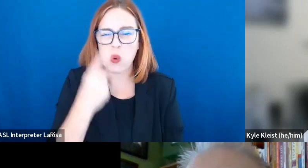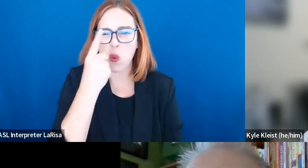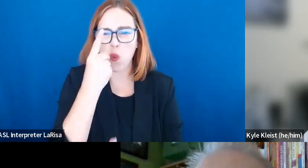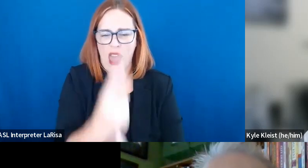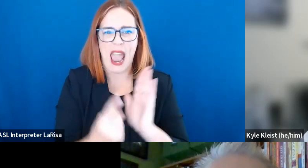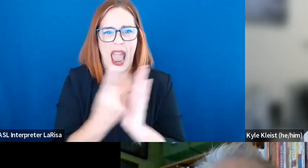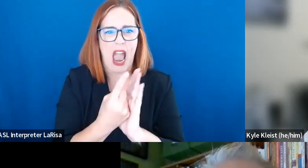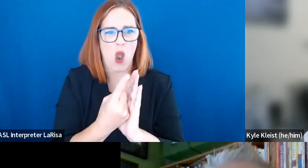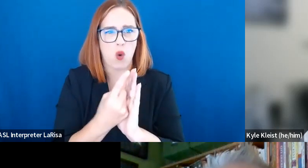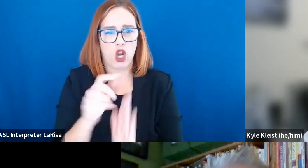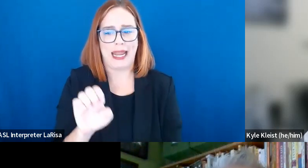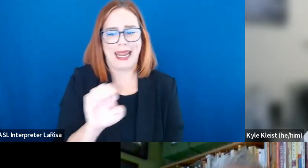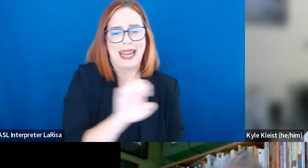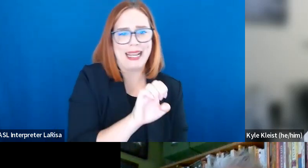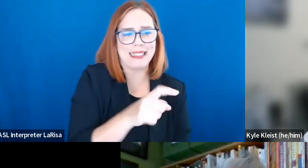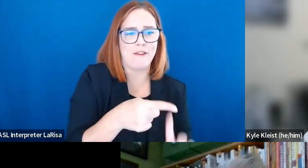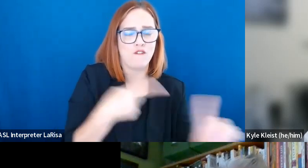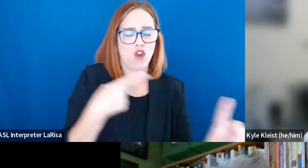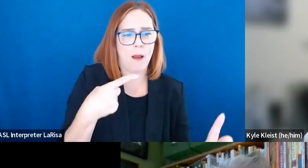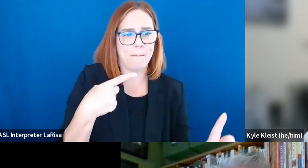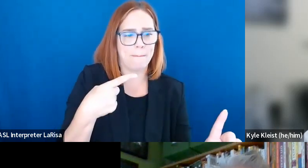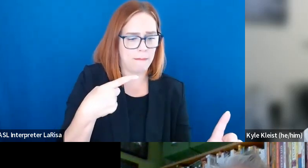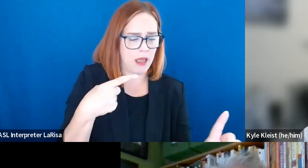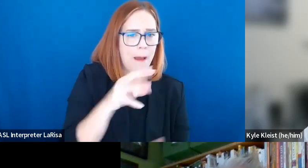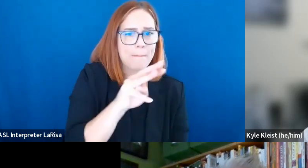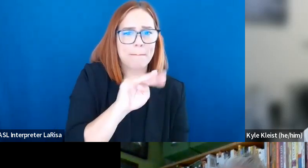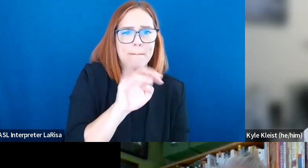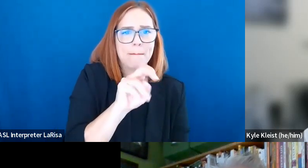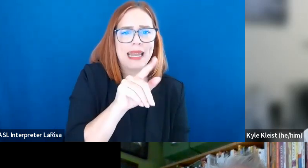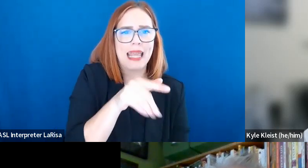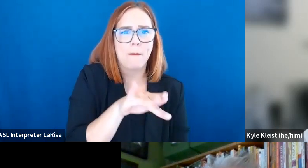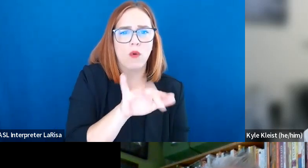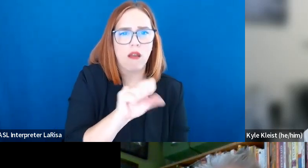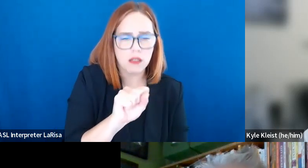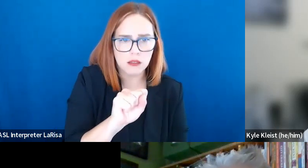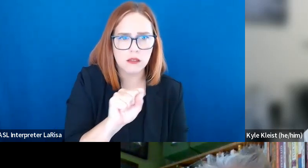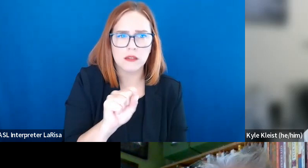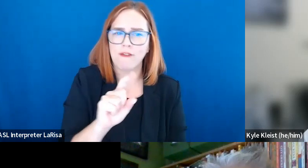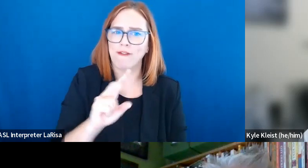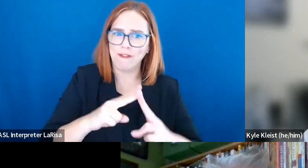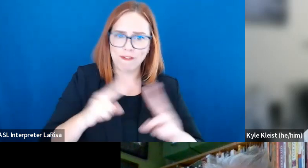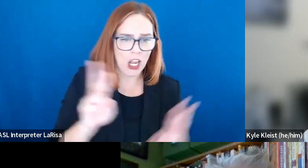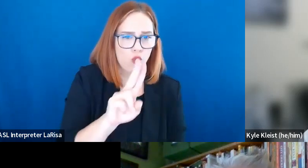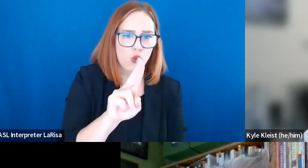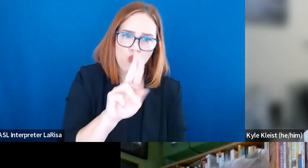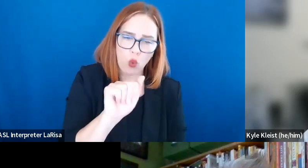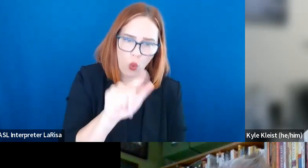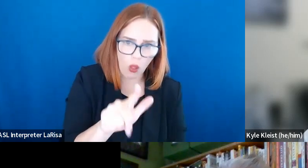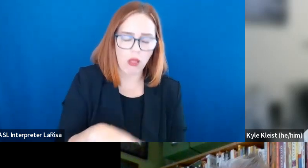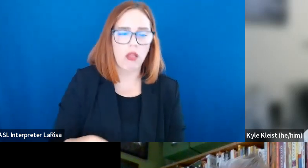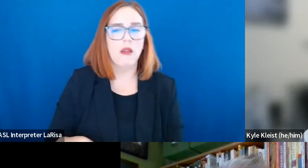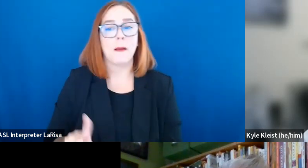Minneapolis, but so it's a real rural service area, so connecting people. But getting on the whole point of lived experience and stuff, I